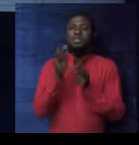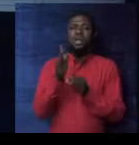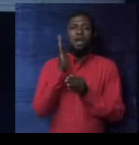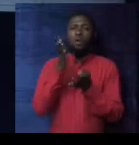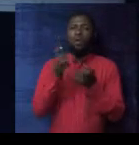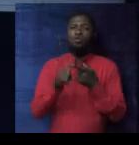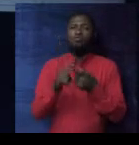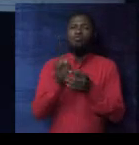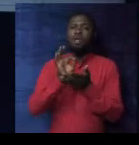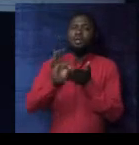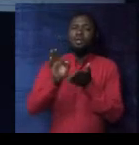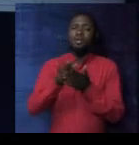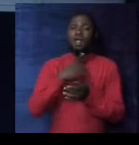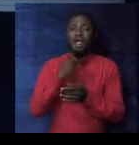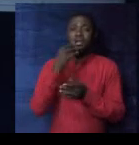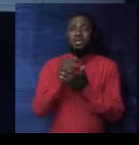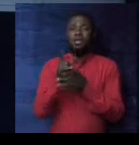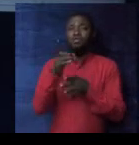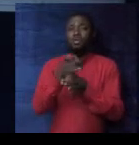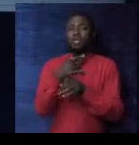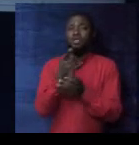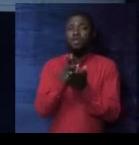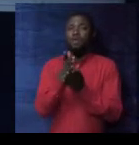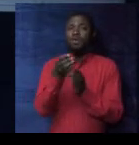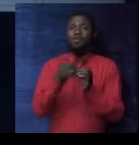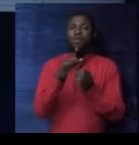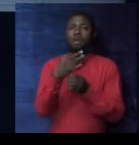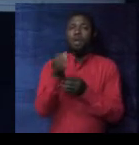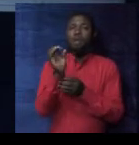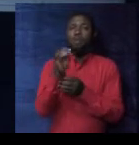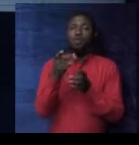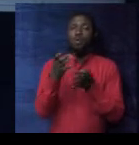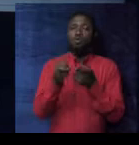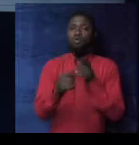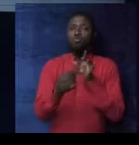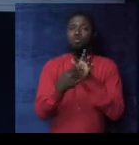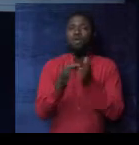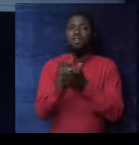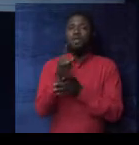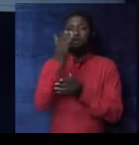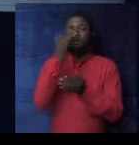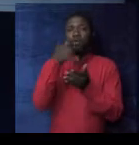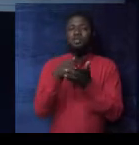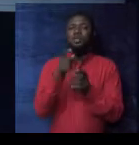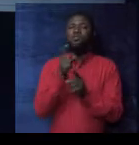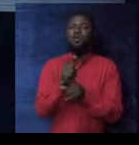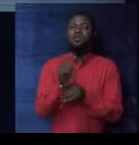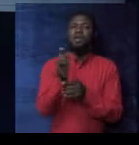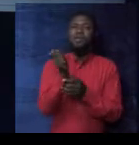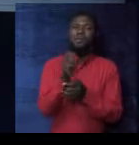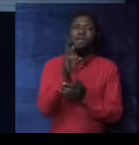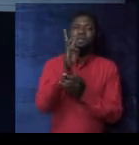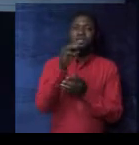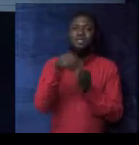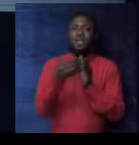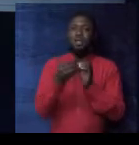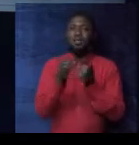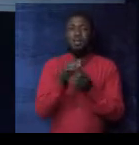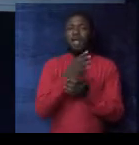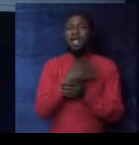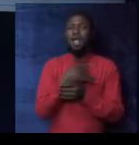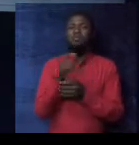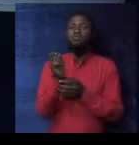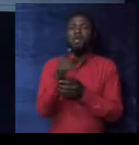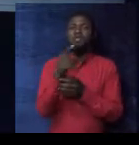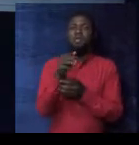stop. You know, teachers will want to count and see that you get the correct number of zeros. But if you want to prove that you know it, just write